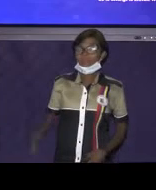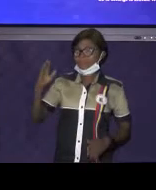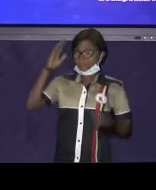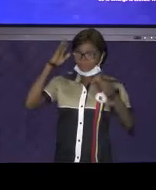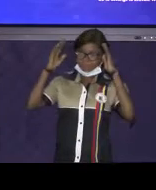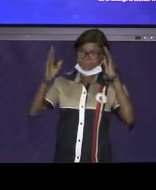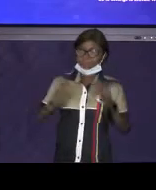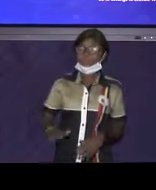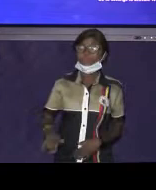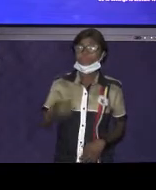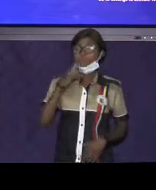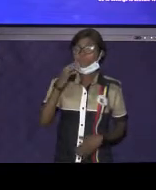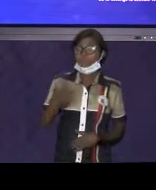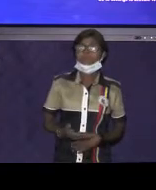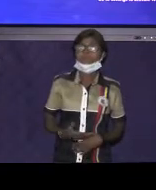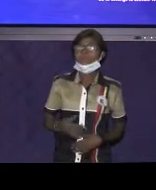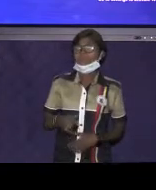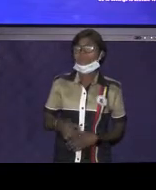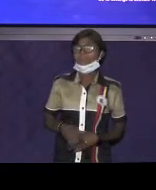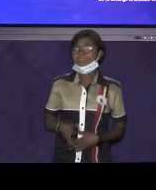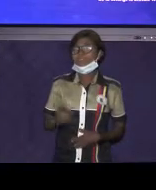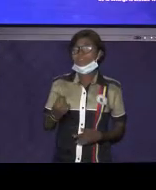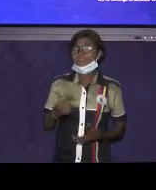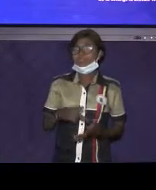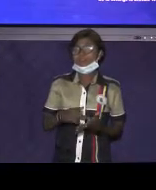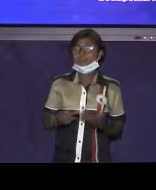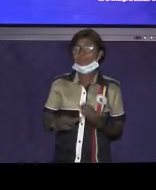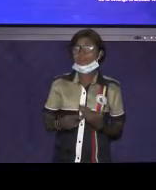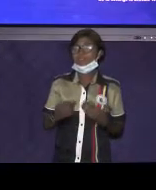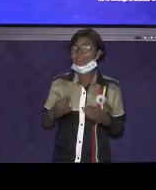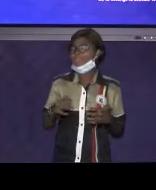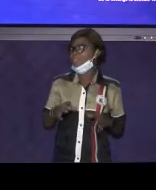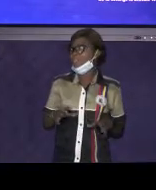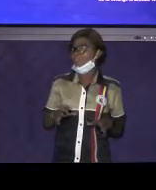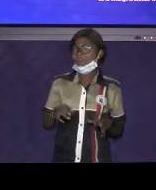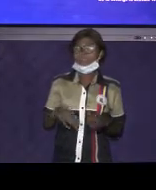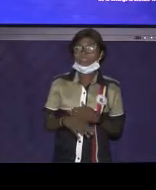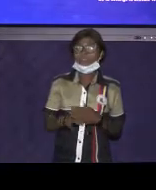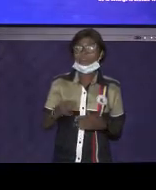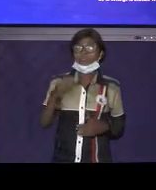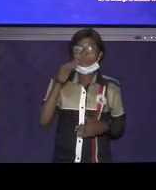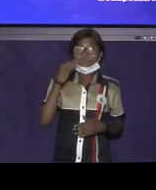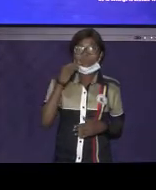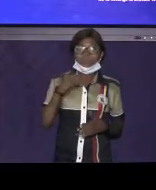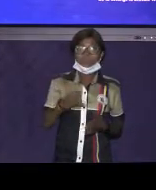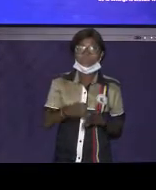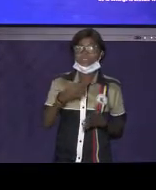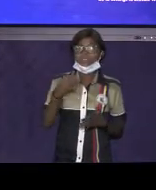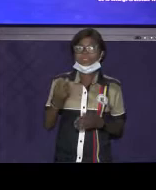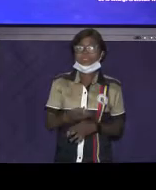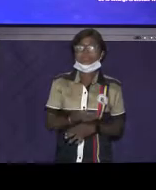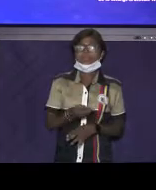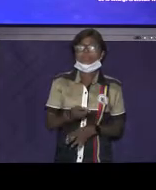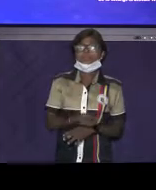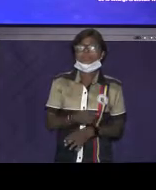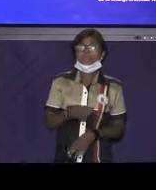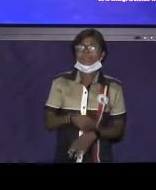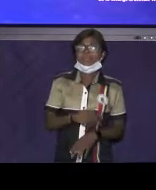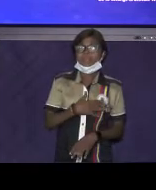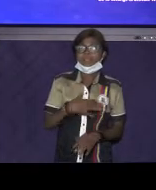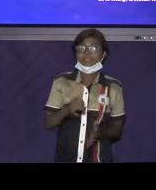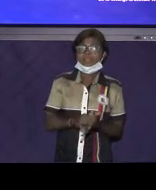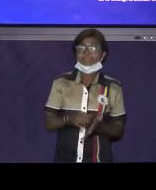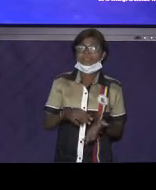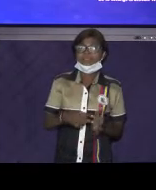Hello, children. You are welcome to this segment of the program, The Classroom in Your Home. It is mathematics time, and